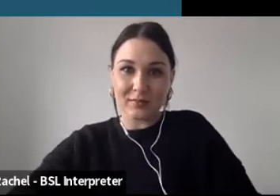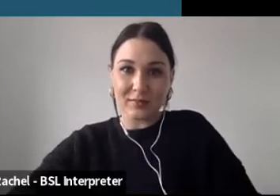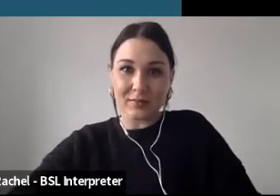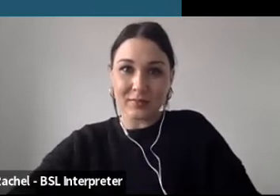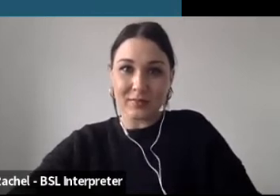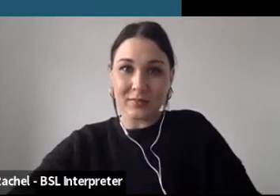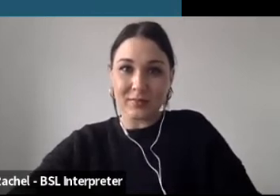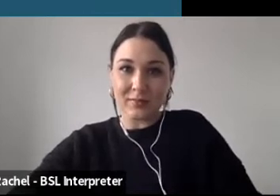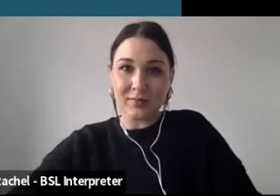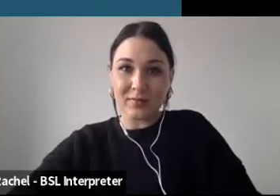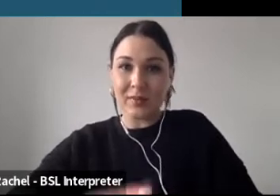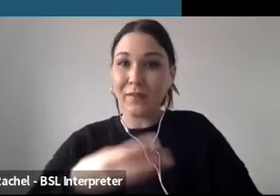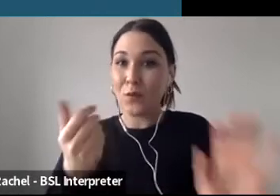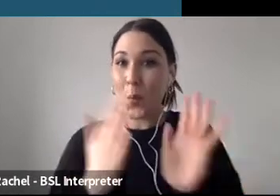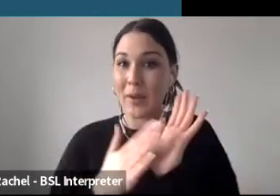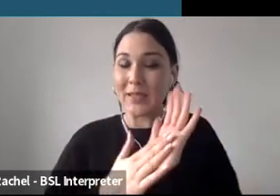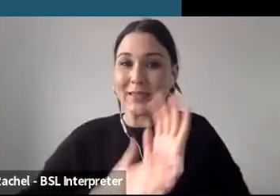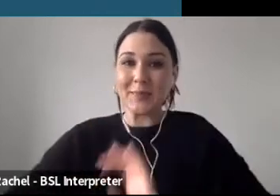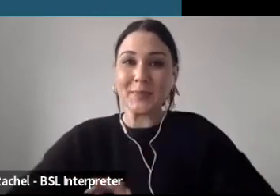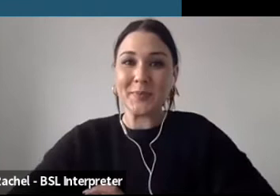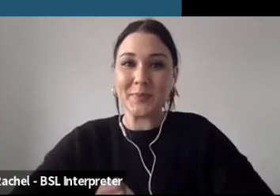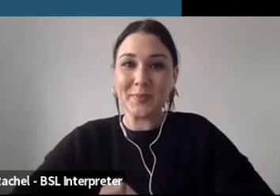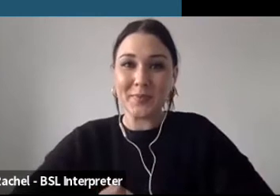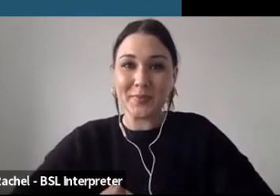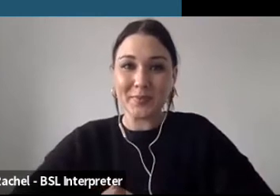Let's leave it a few more moments.